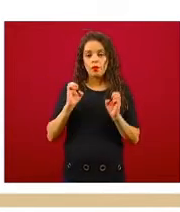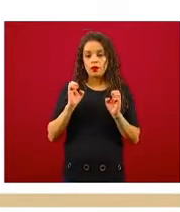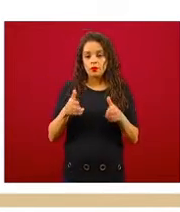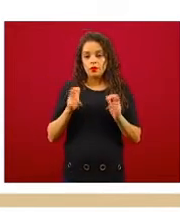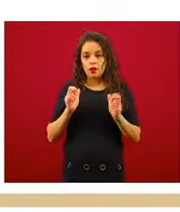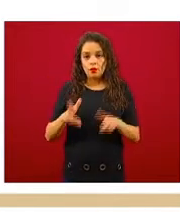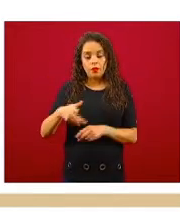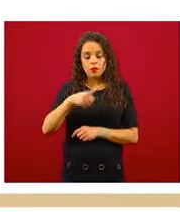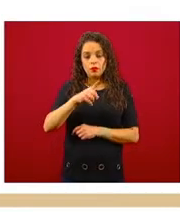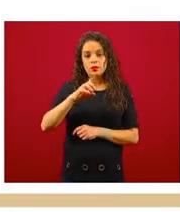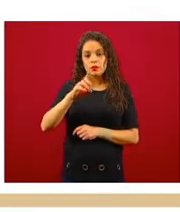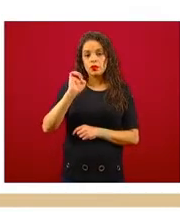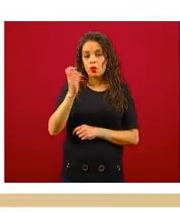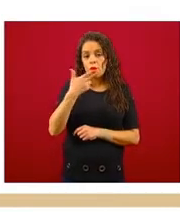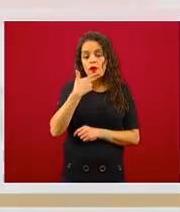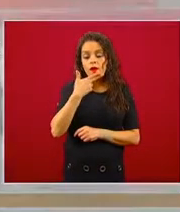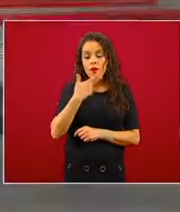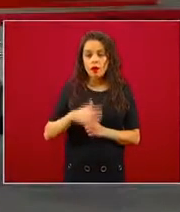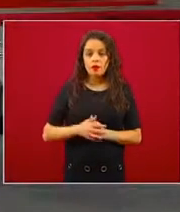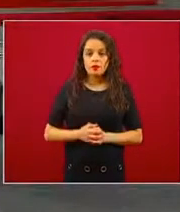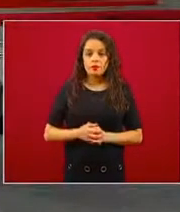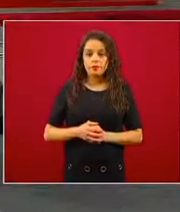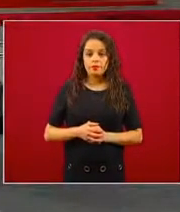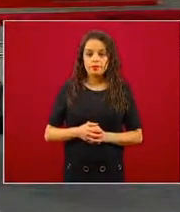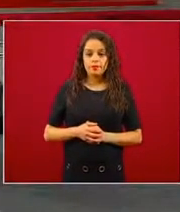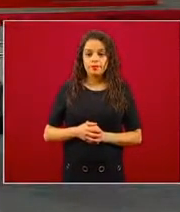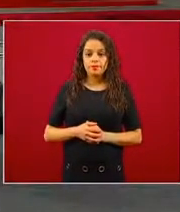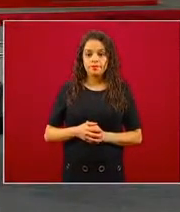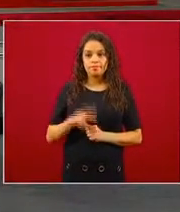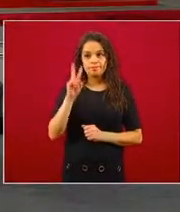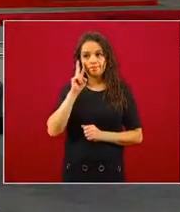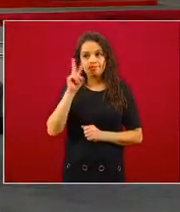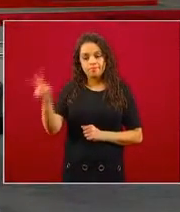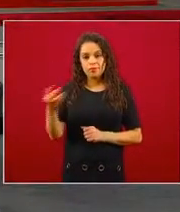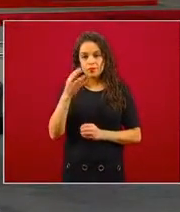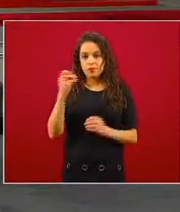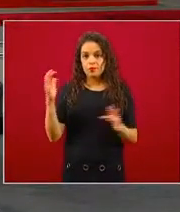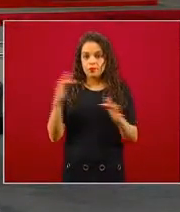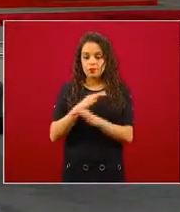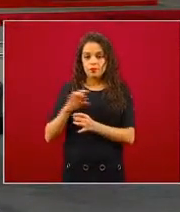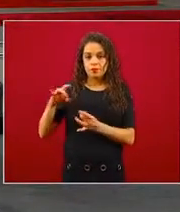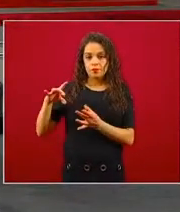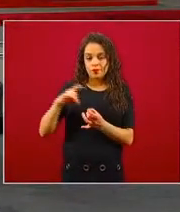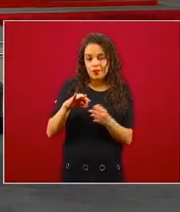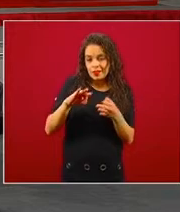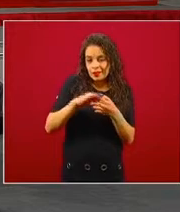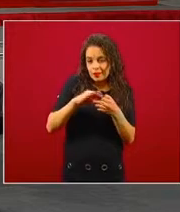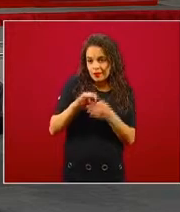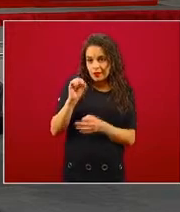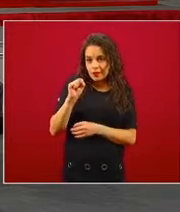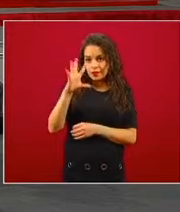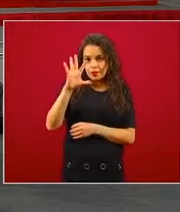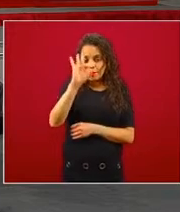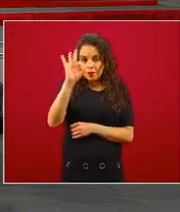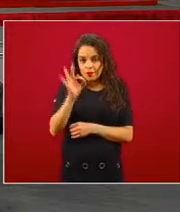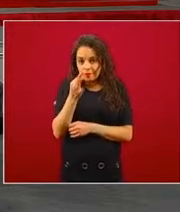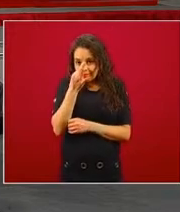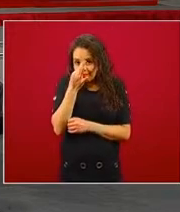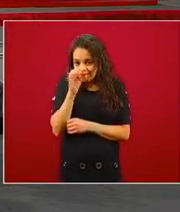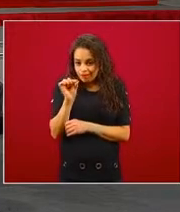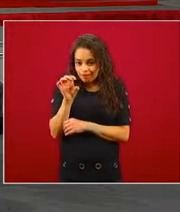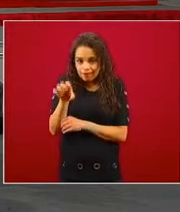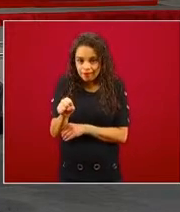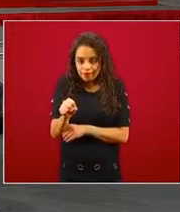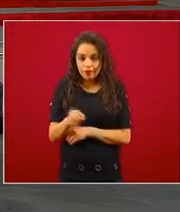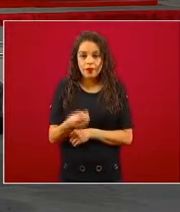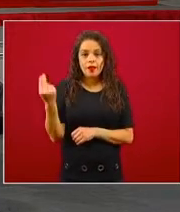For the next 4 states, Coahuila, Chiapas have mobility levels that are close